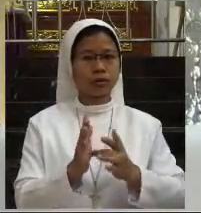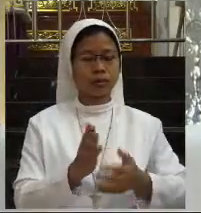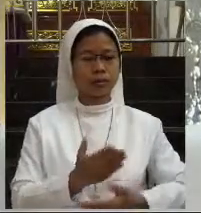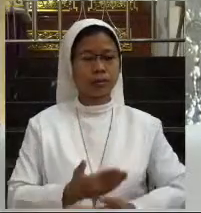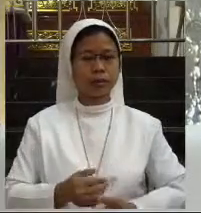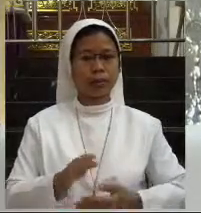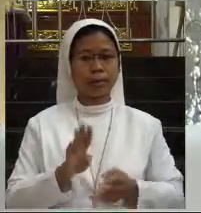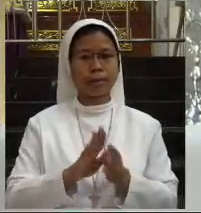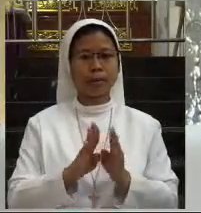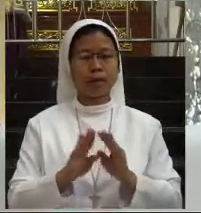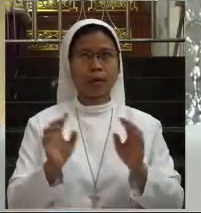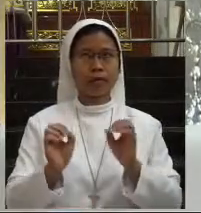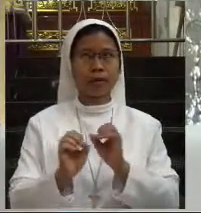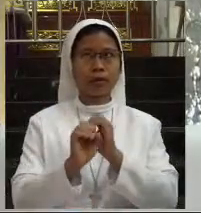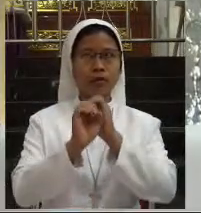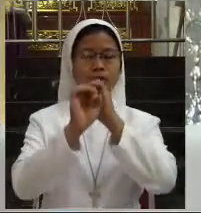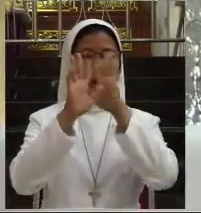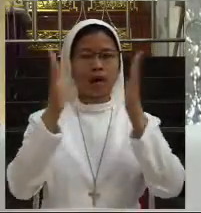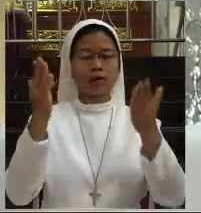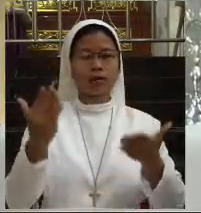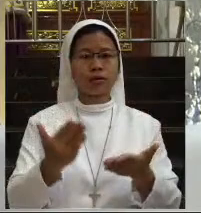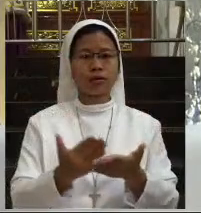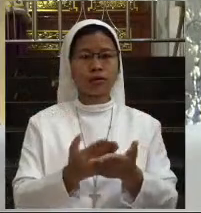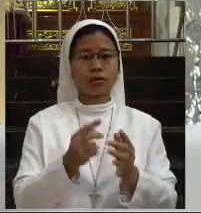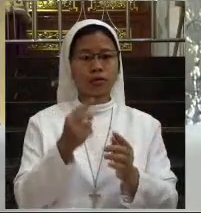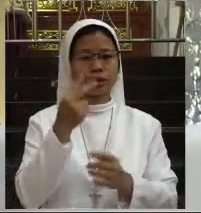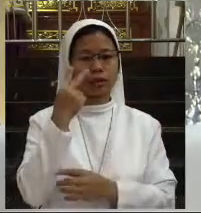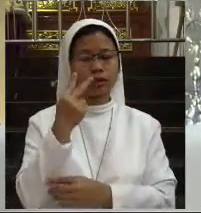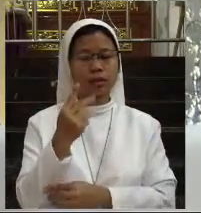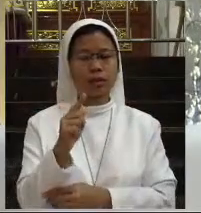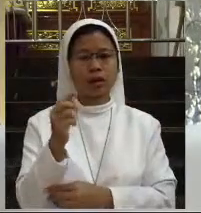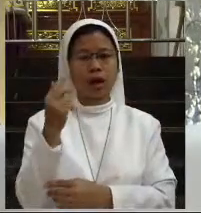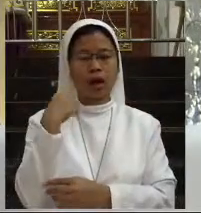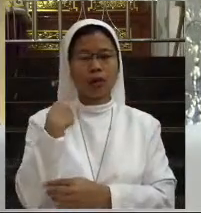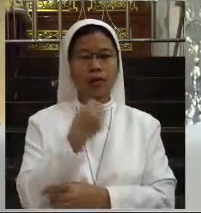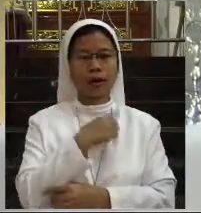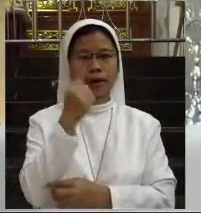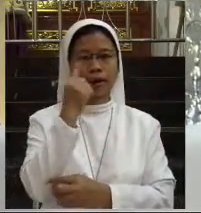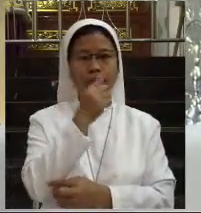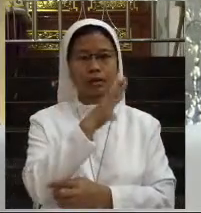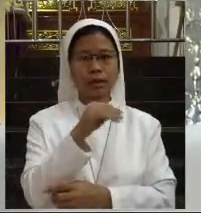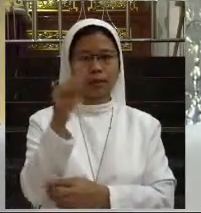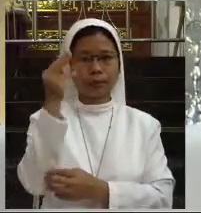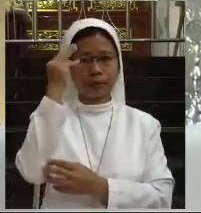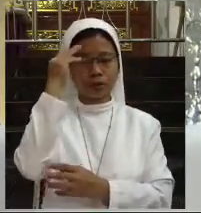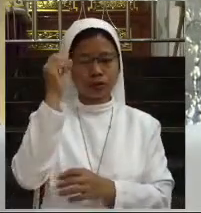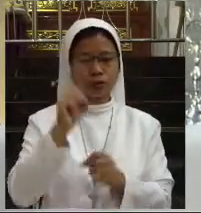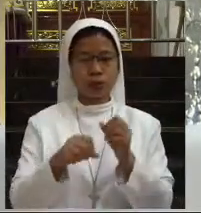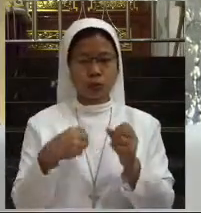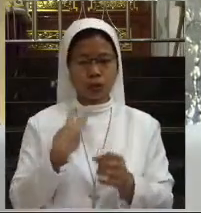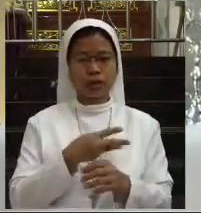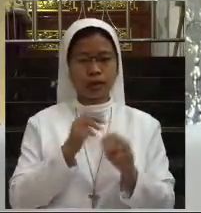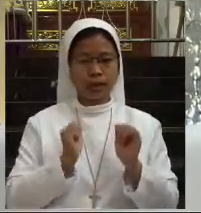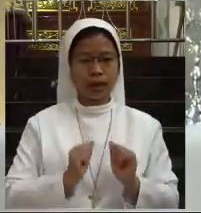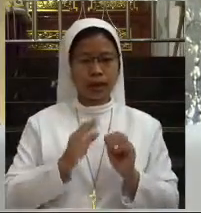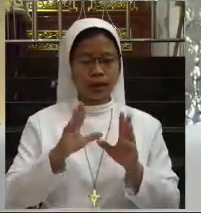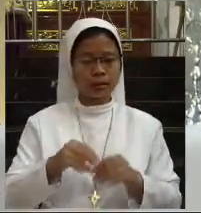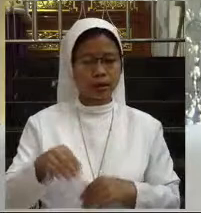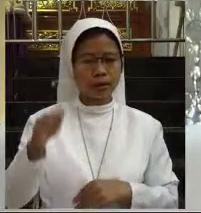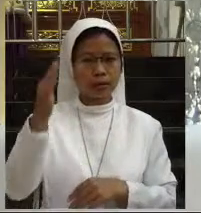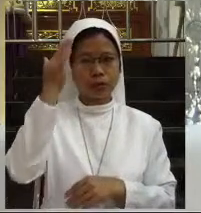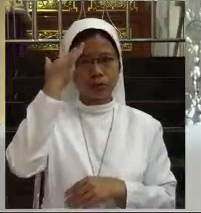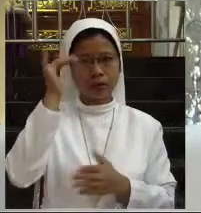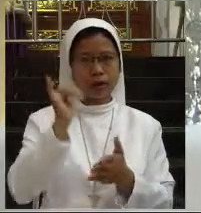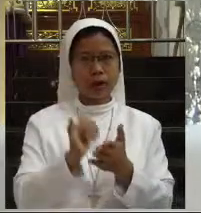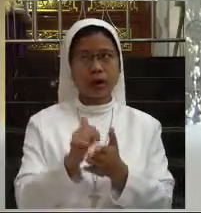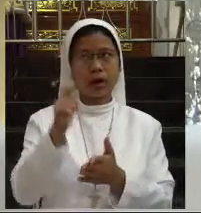light of your glory has shone upon the eyes of our mind, so that as we recognize in Him God